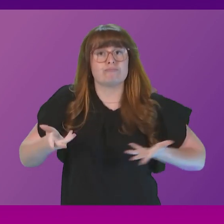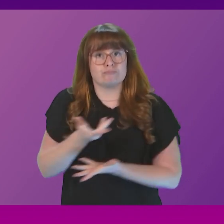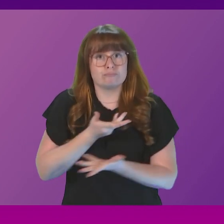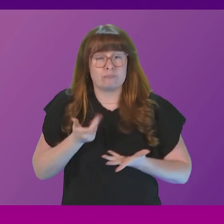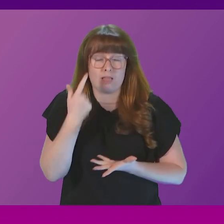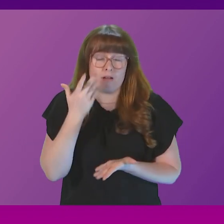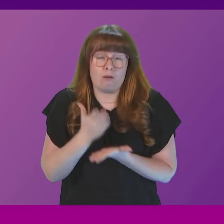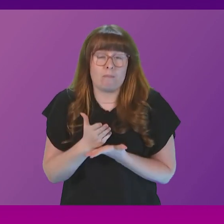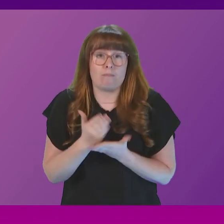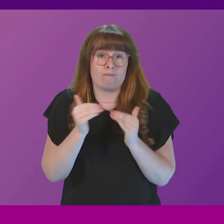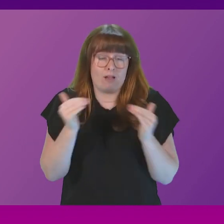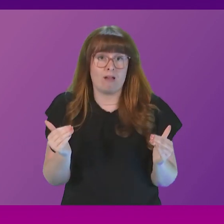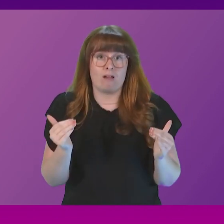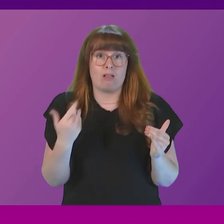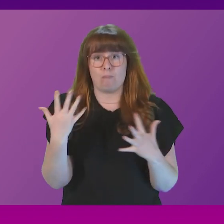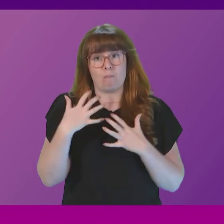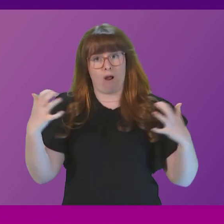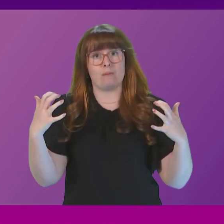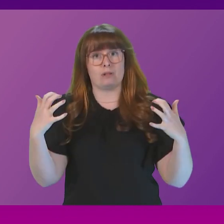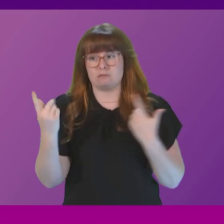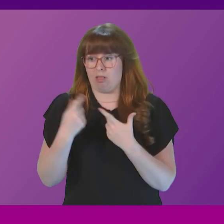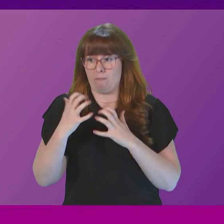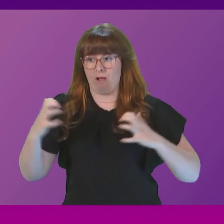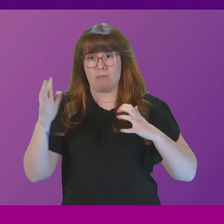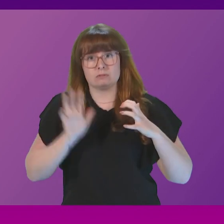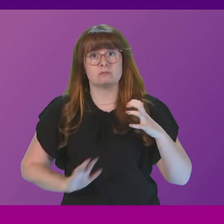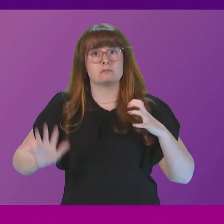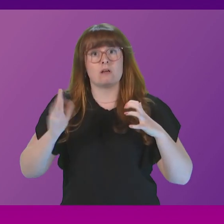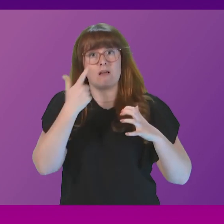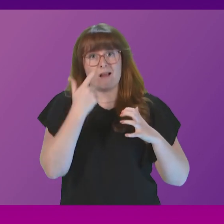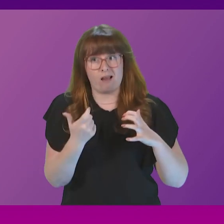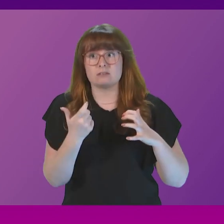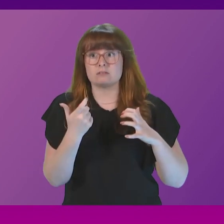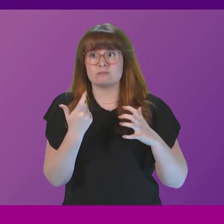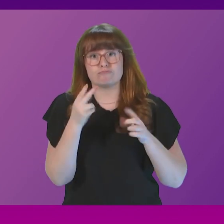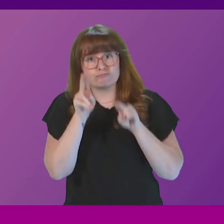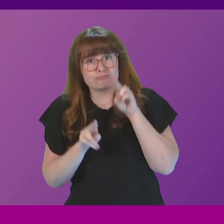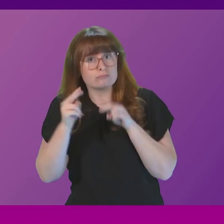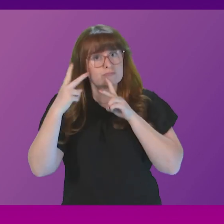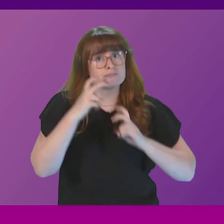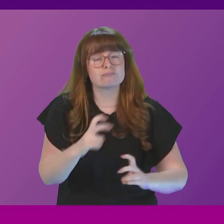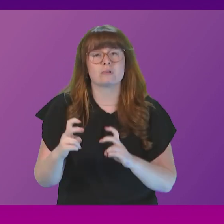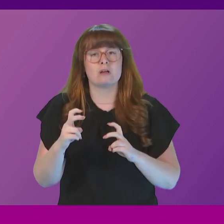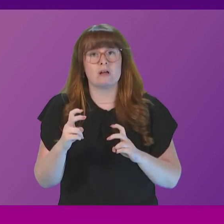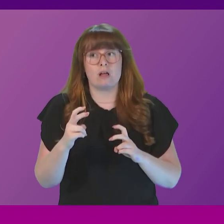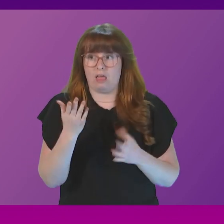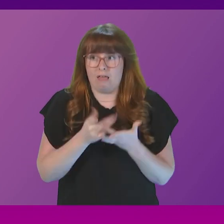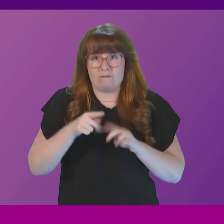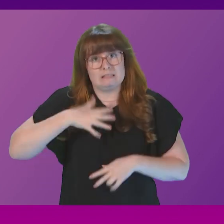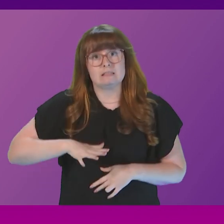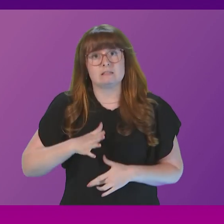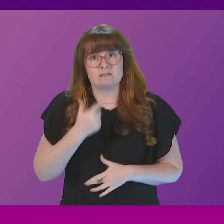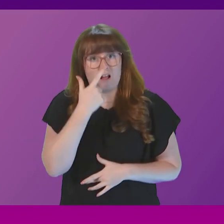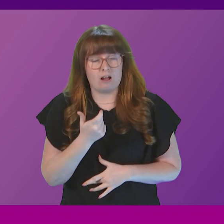our parliaments and respective parliaments are able to question, scrutinise where necessary. So again,